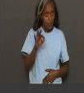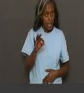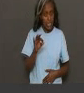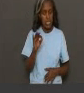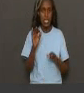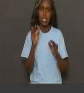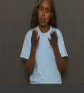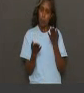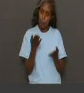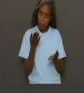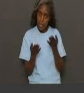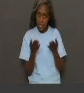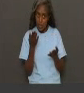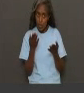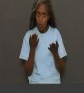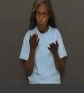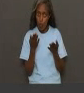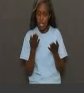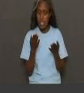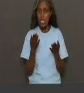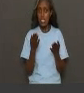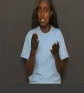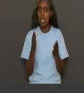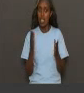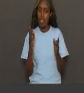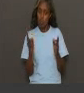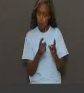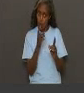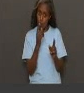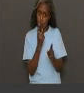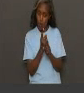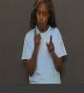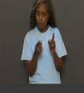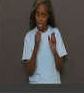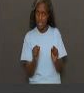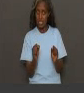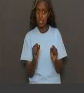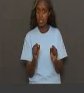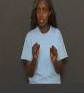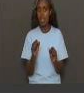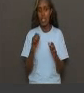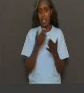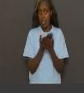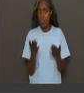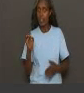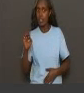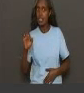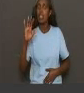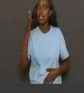the probability of the occurrence of an event E like